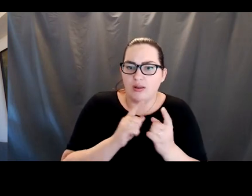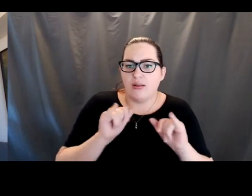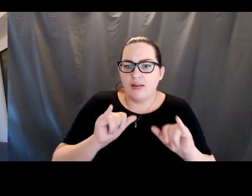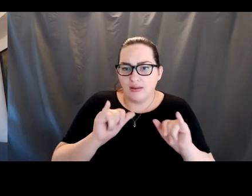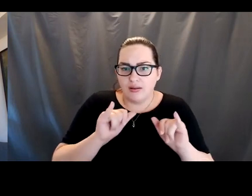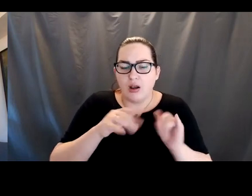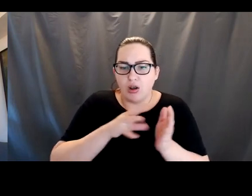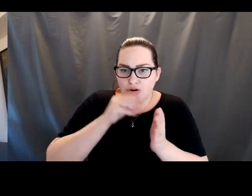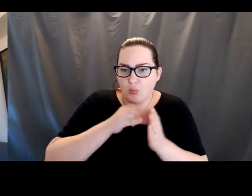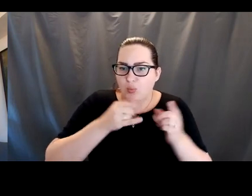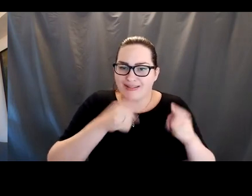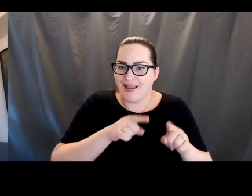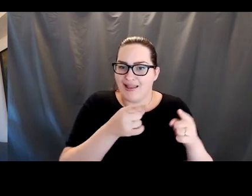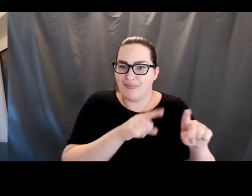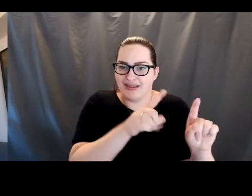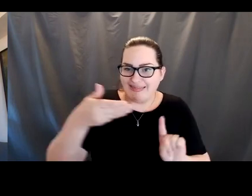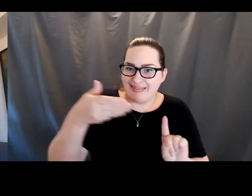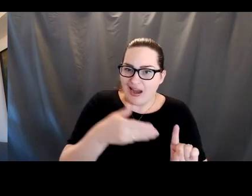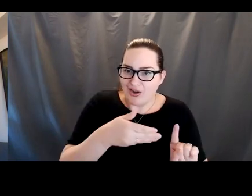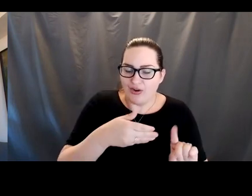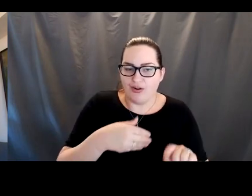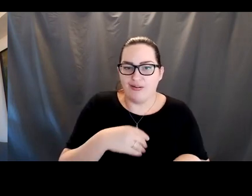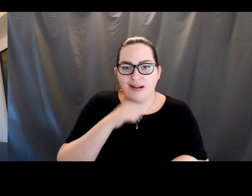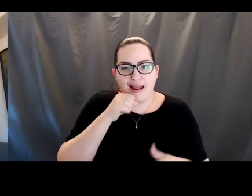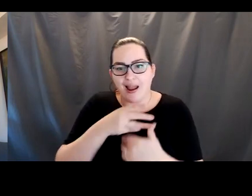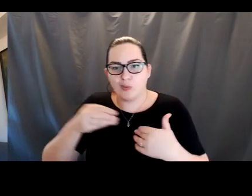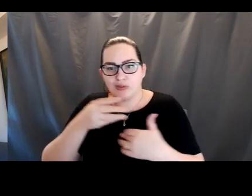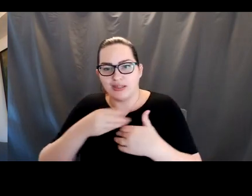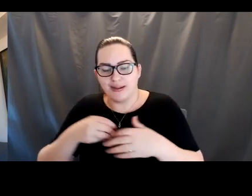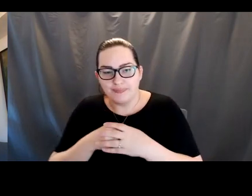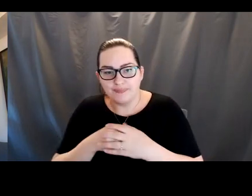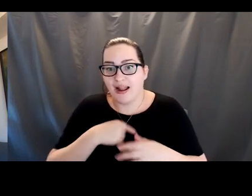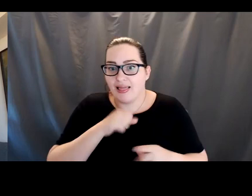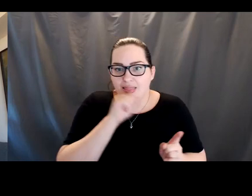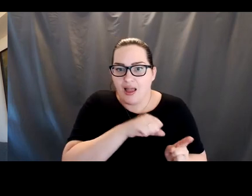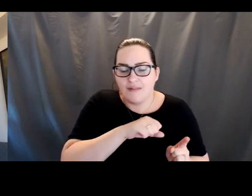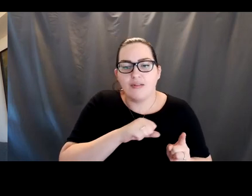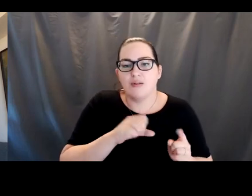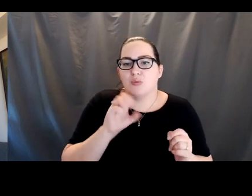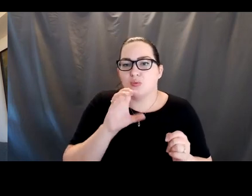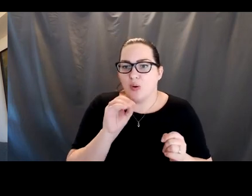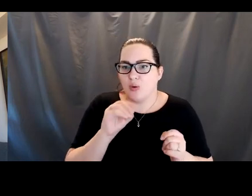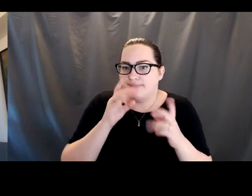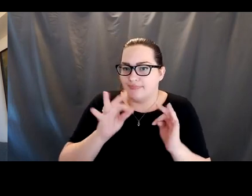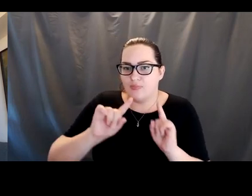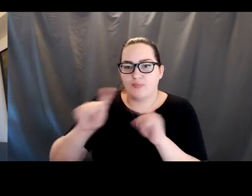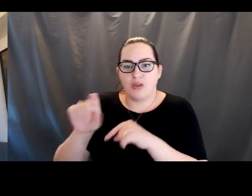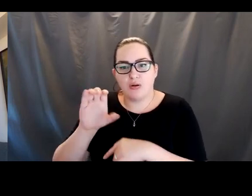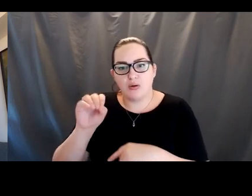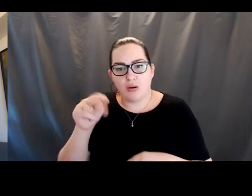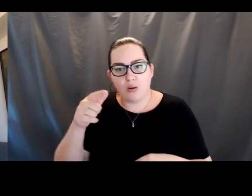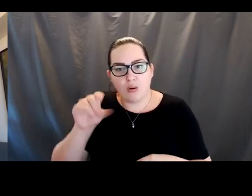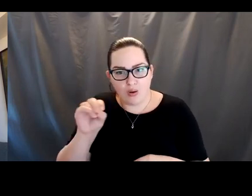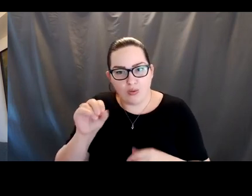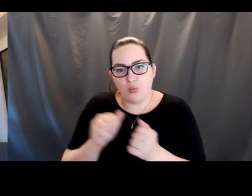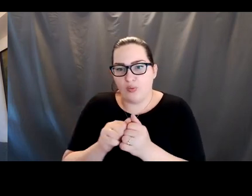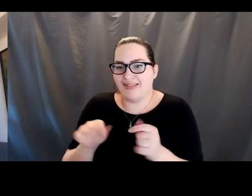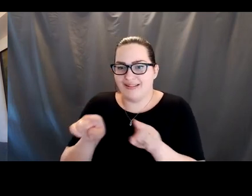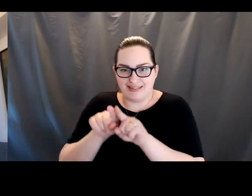on another trip with them because I love that one so much. I went to Congo with them. And we went with Lema Bowie, the Nobel